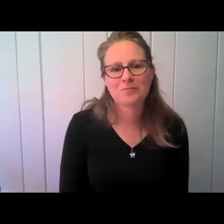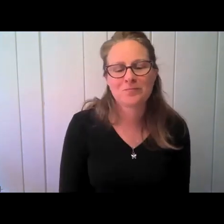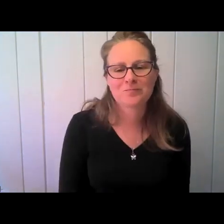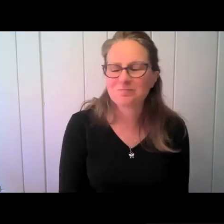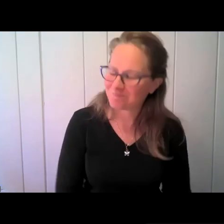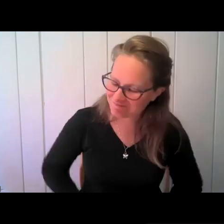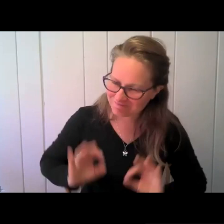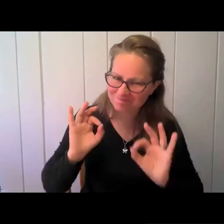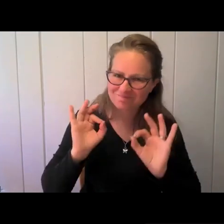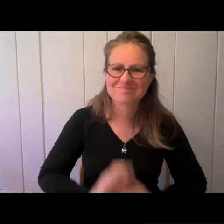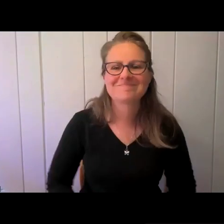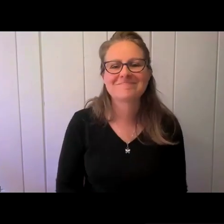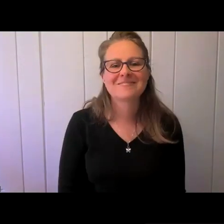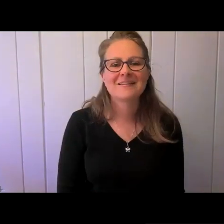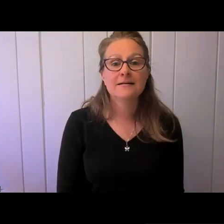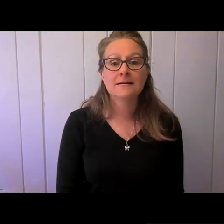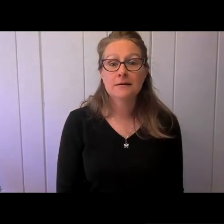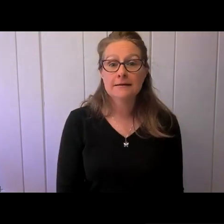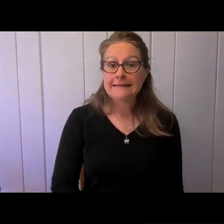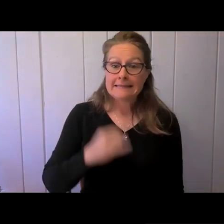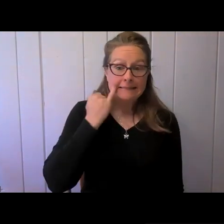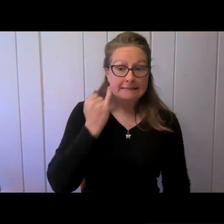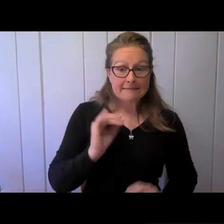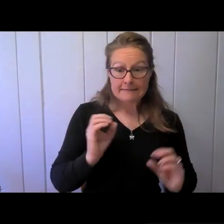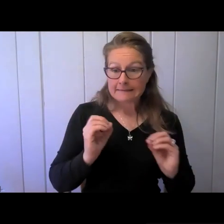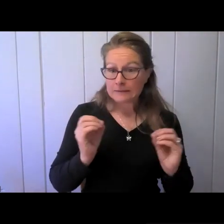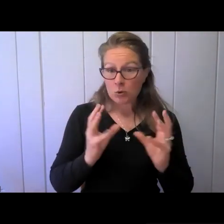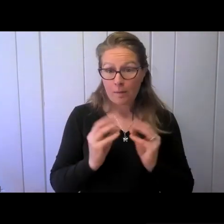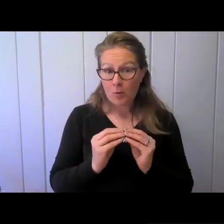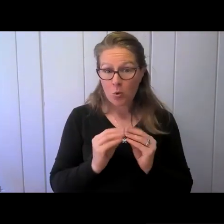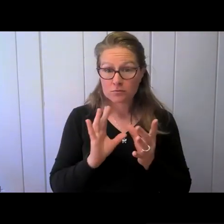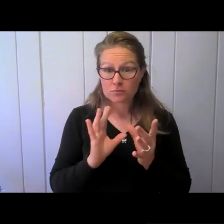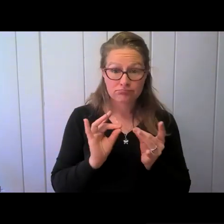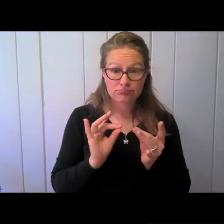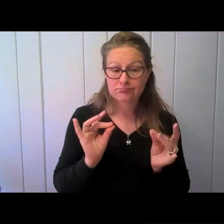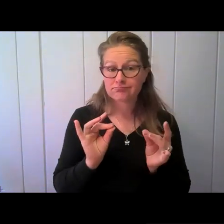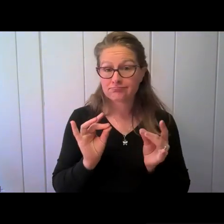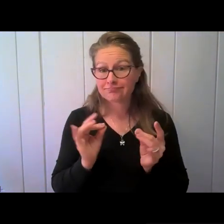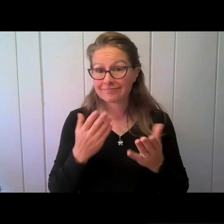All right, perfect. So if there's no other questions or comments, you guys, thank you for joining